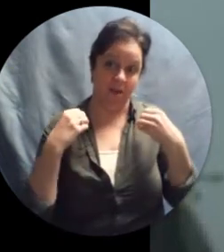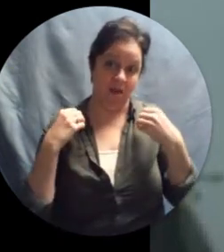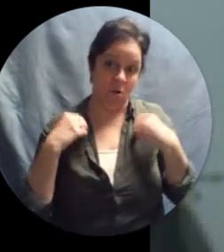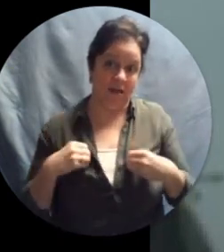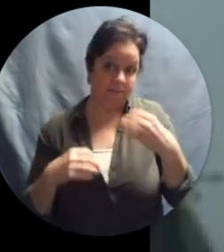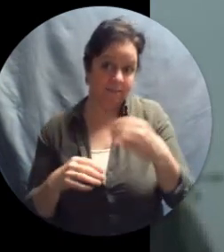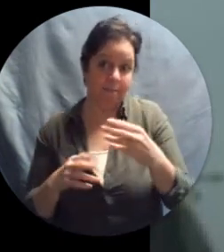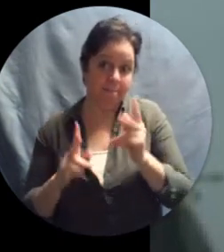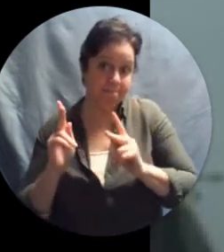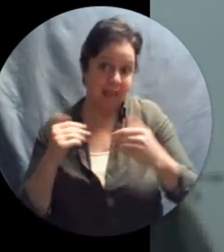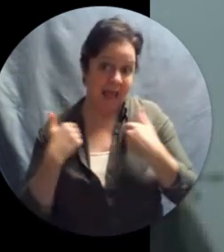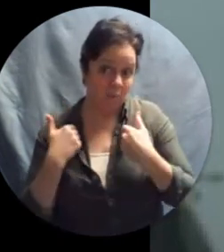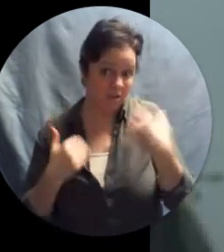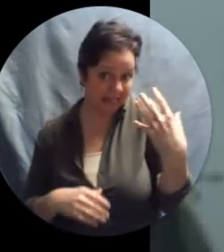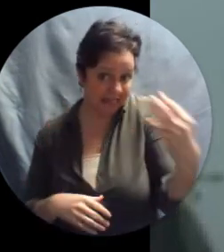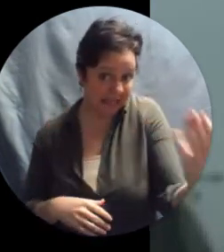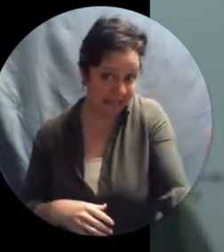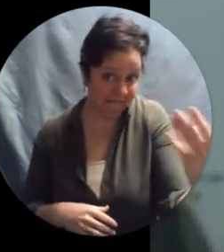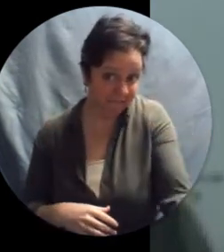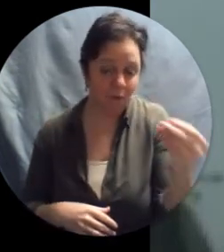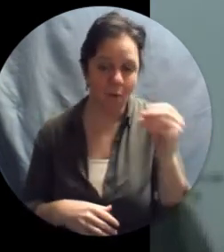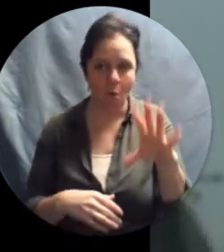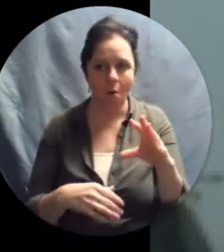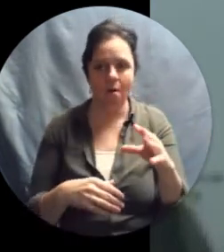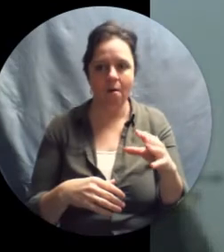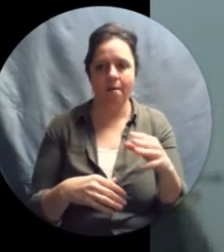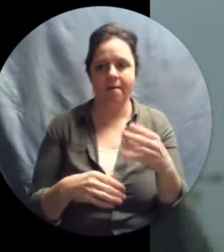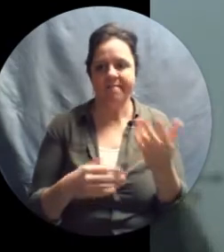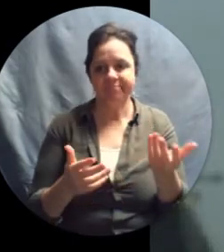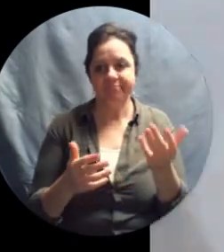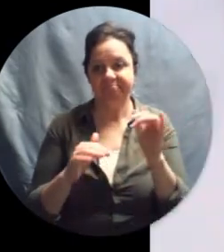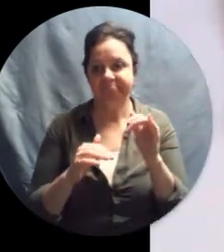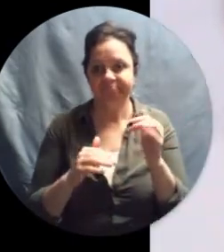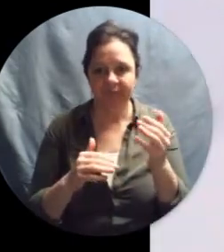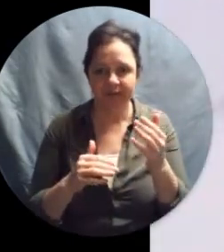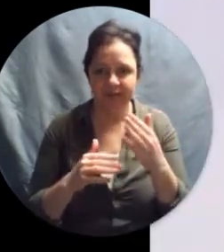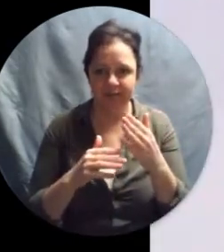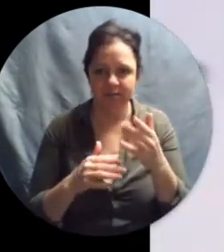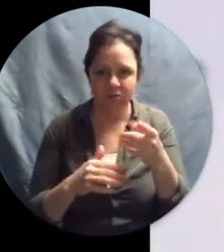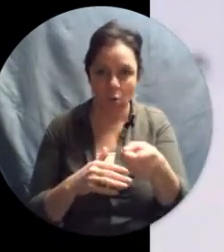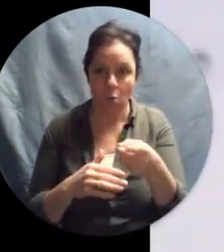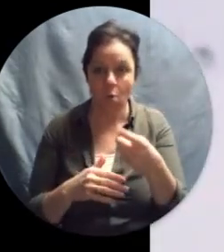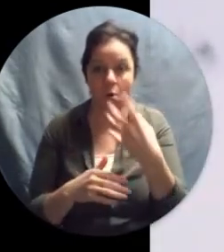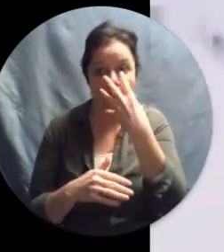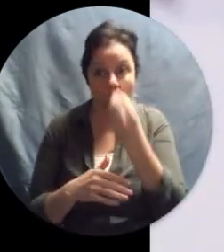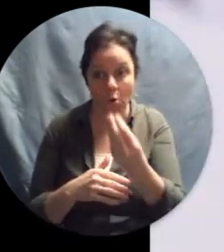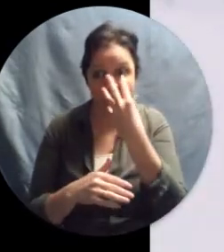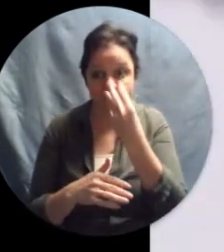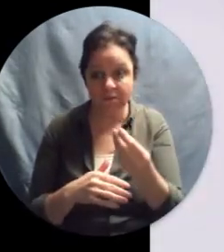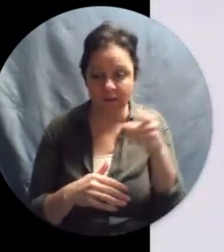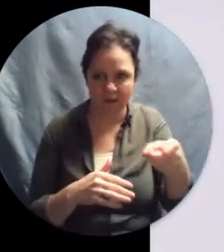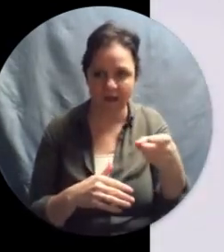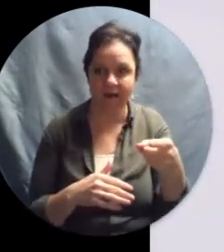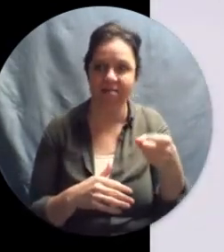away. Habitat fragmentation is really what's responsible for removing wolves from the